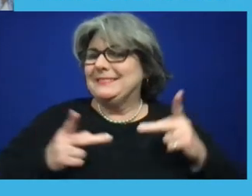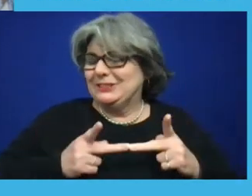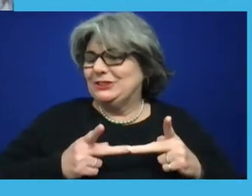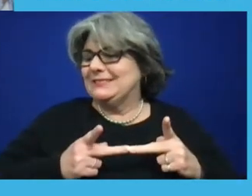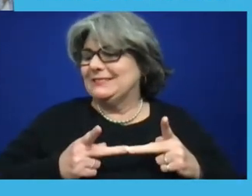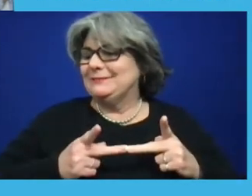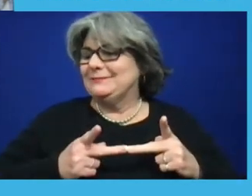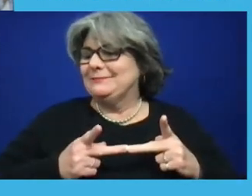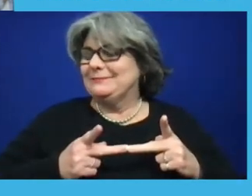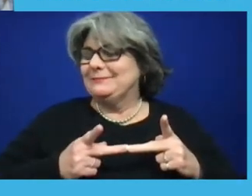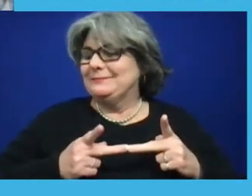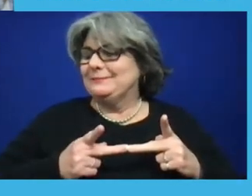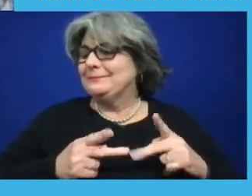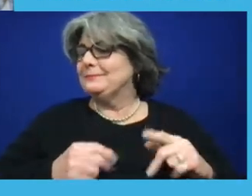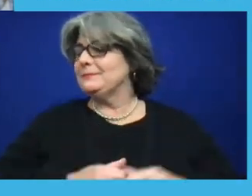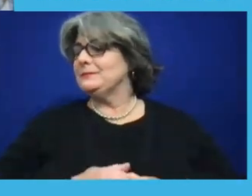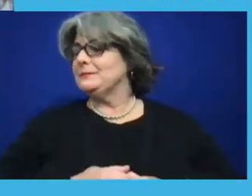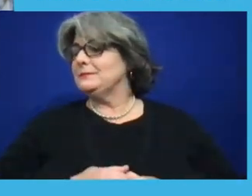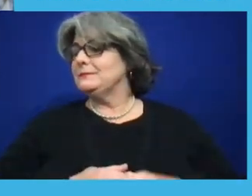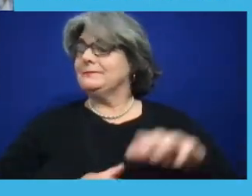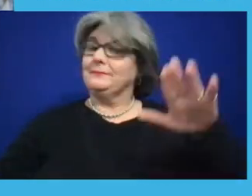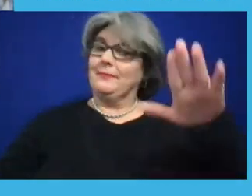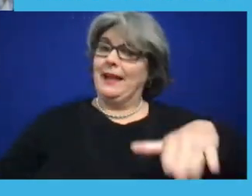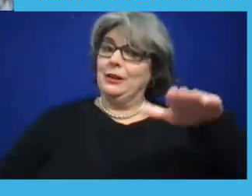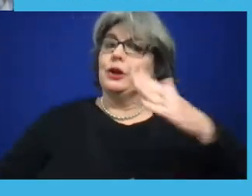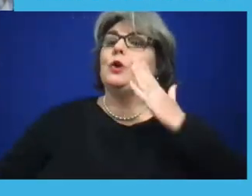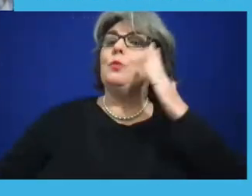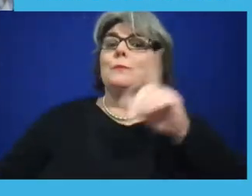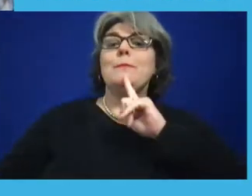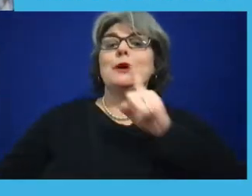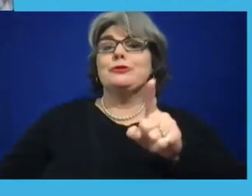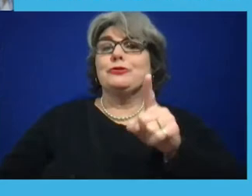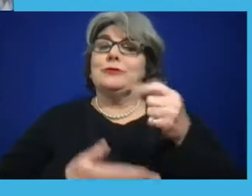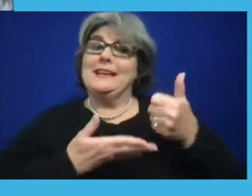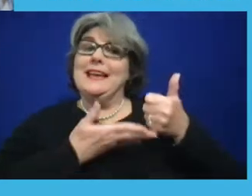his rightful place in Washington, D.C.